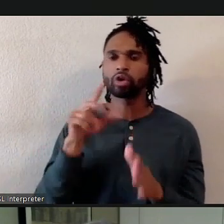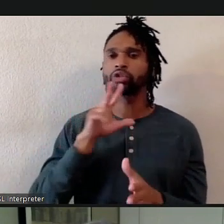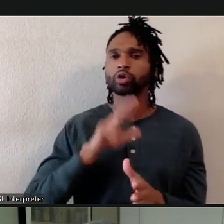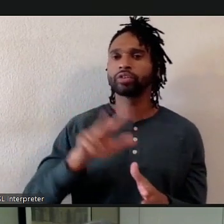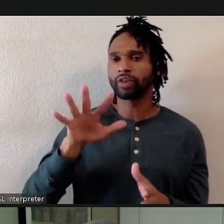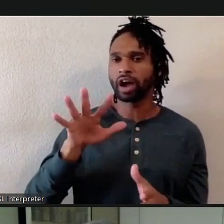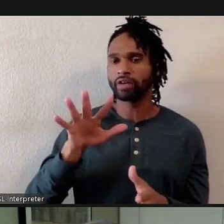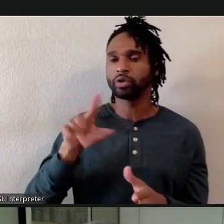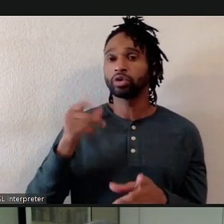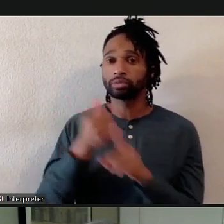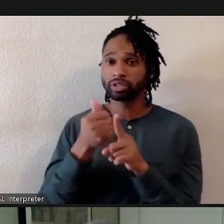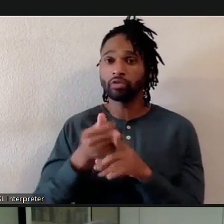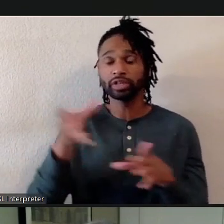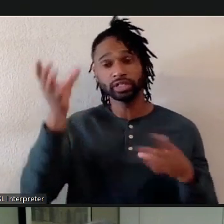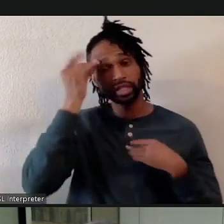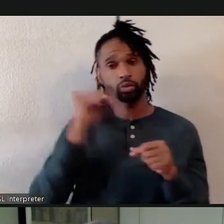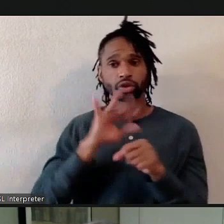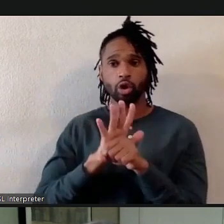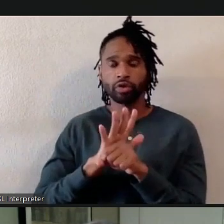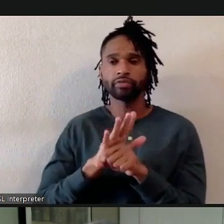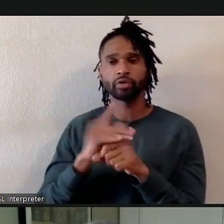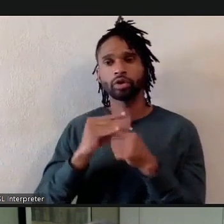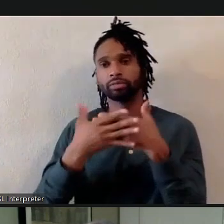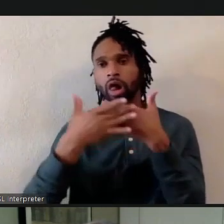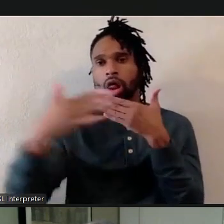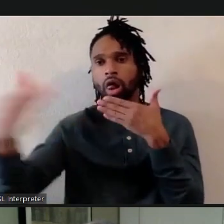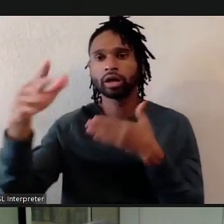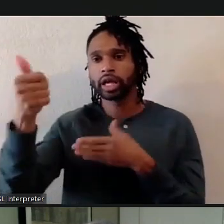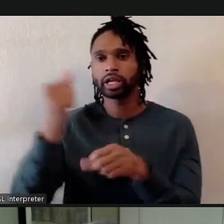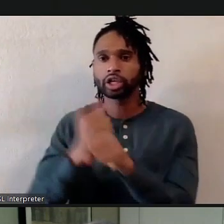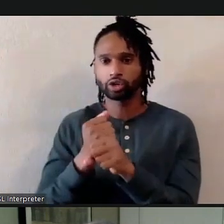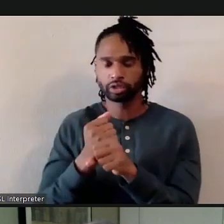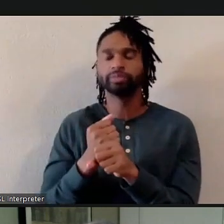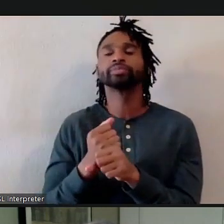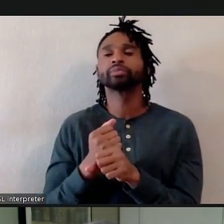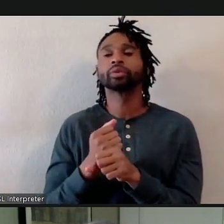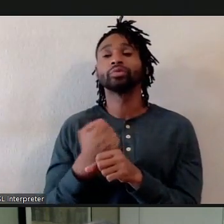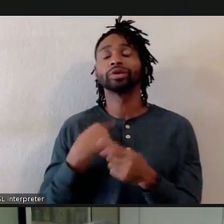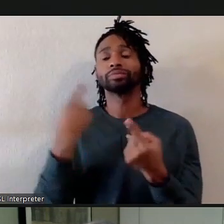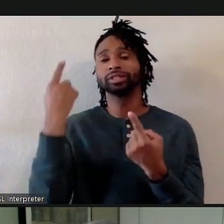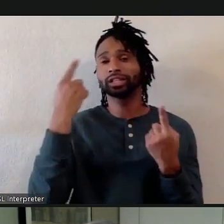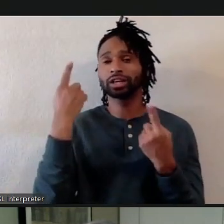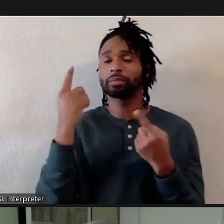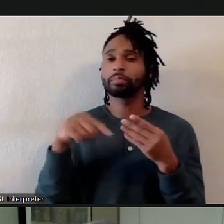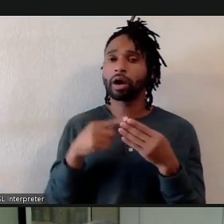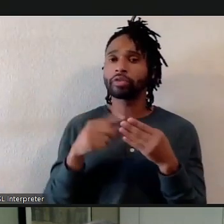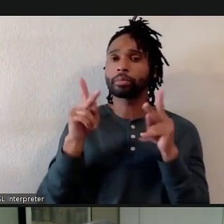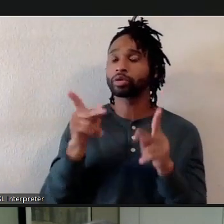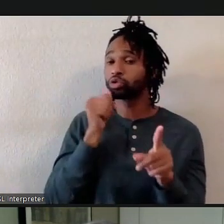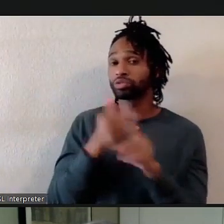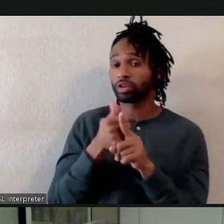been sick with COVID over the next 10 years? We also have to think about the person who has a heart